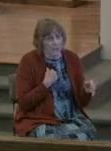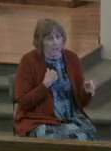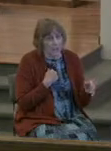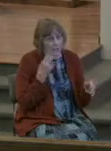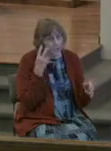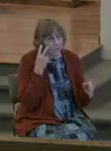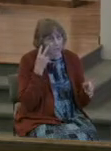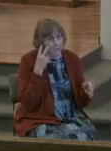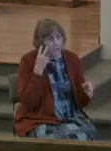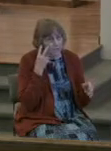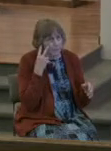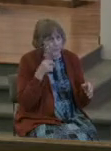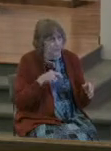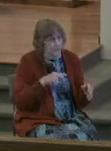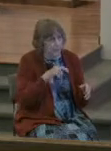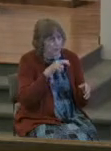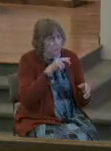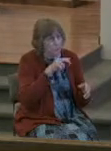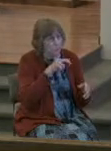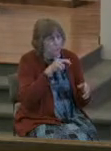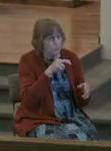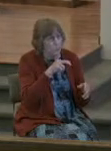stairwell right here